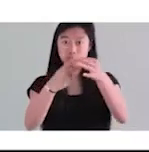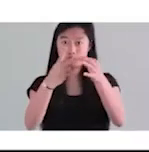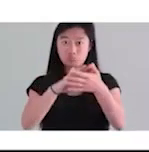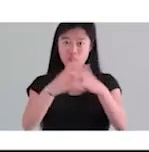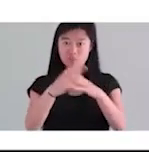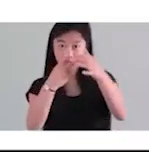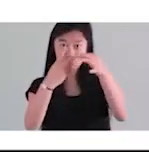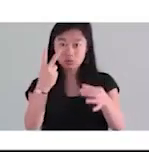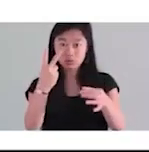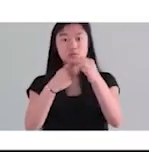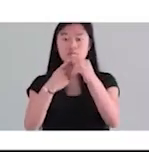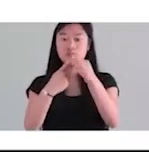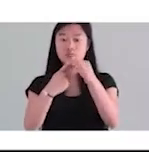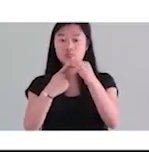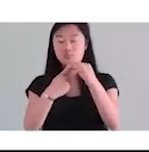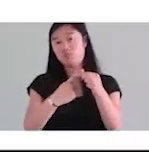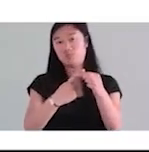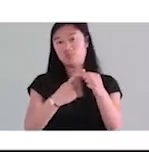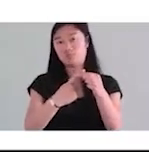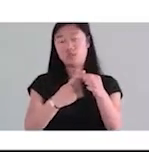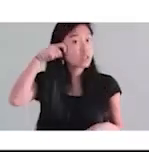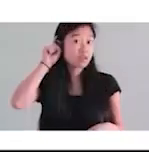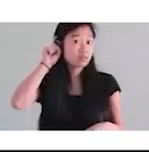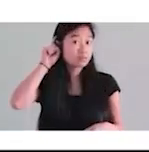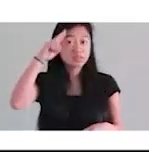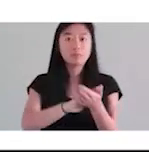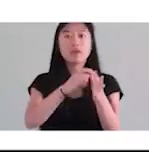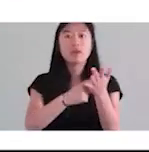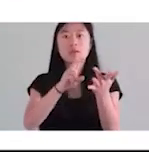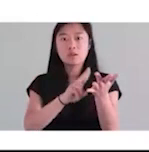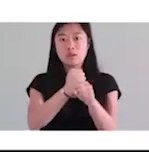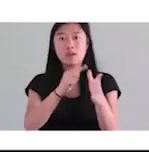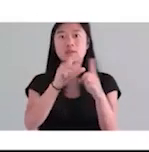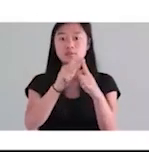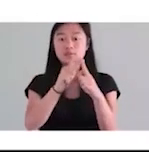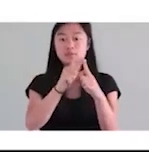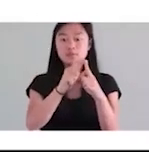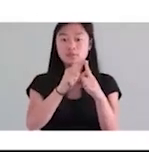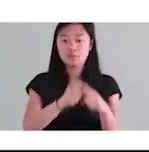aid. It is placed on the outside of your ear and helps to make the sounds louder.